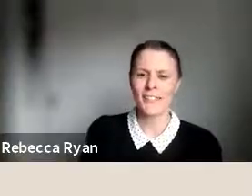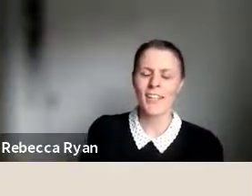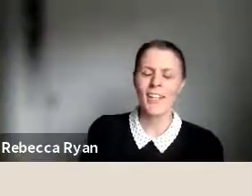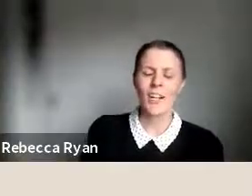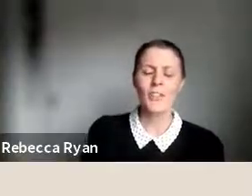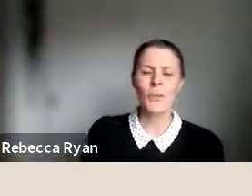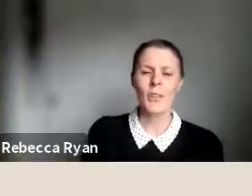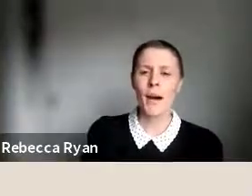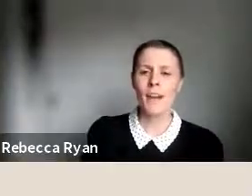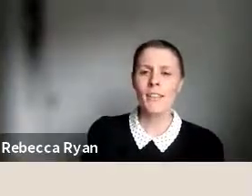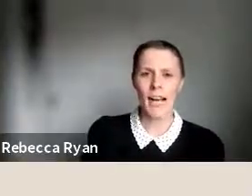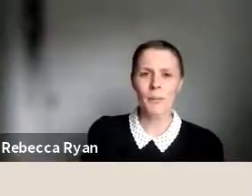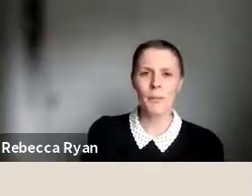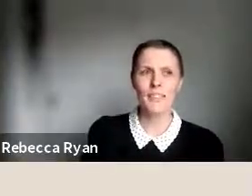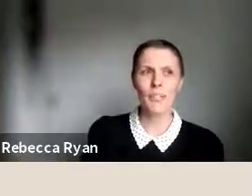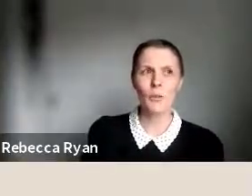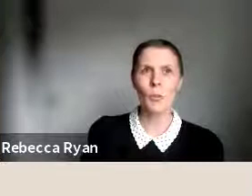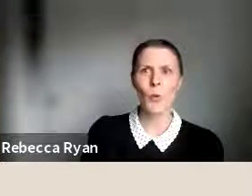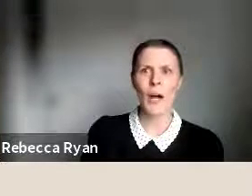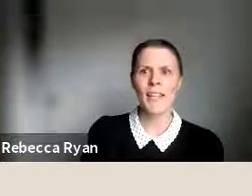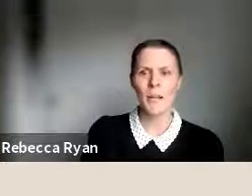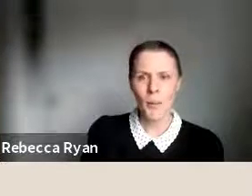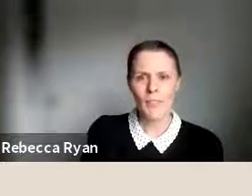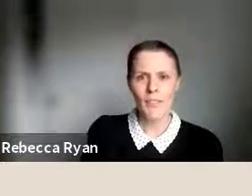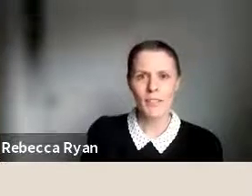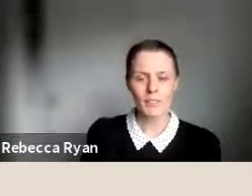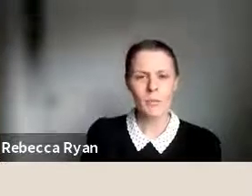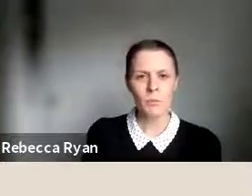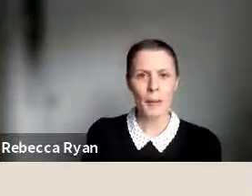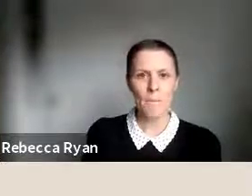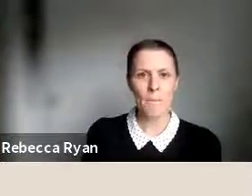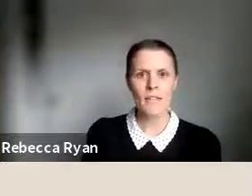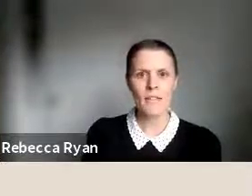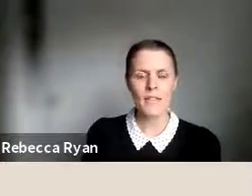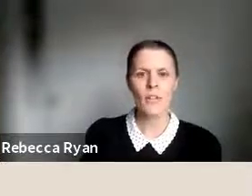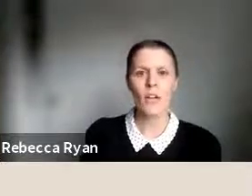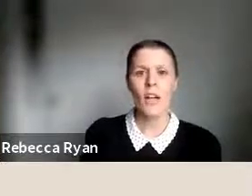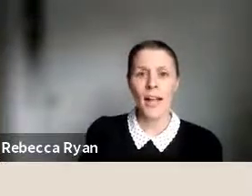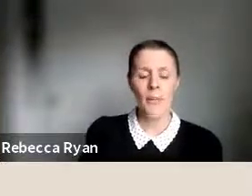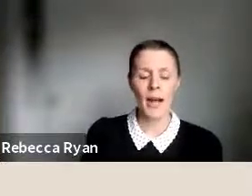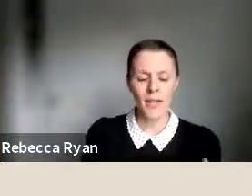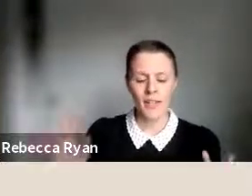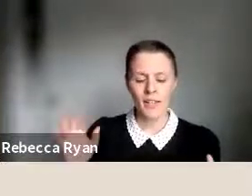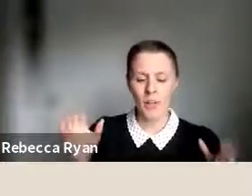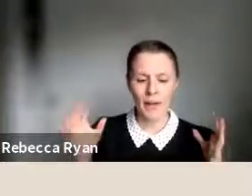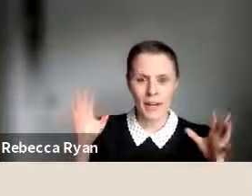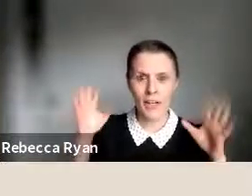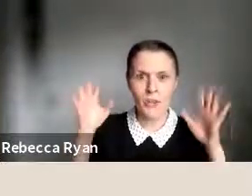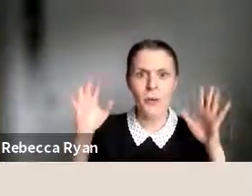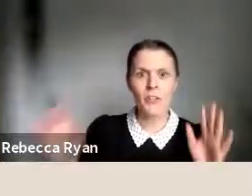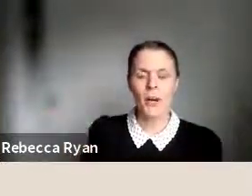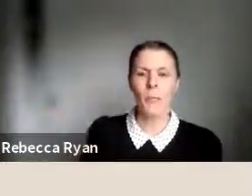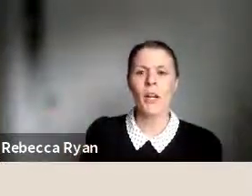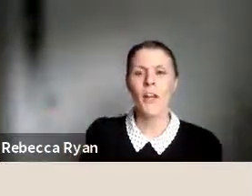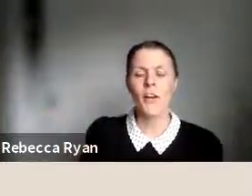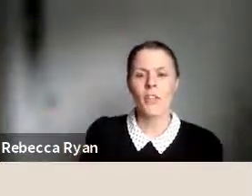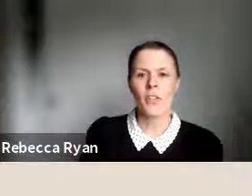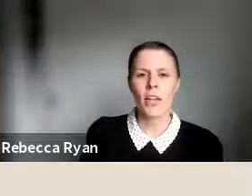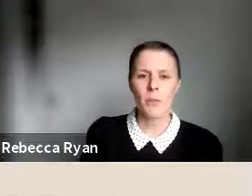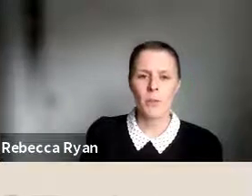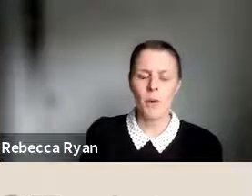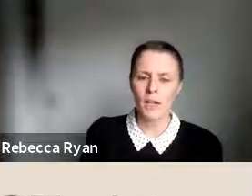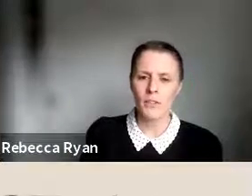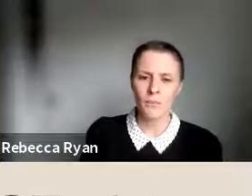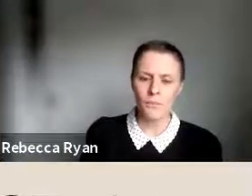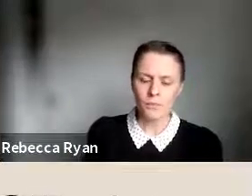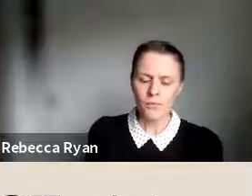Johnson vaccine. So when the pause happened, like, why did they pause that? That seems like a big deal. And my ears perked up when I heard that